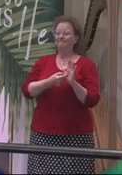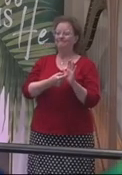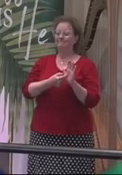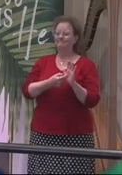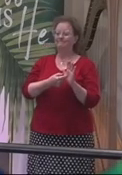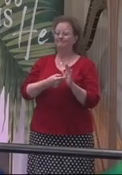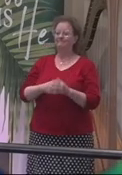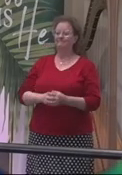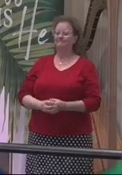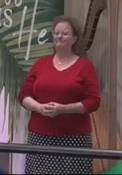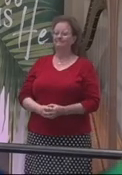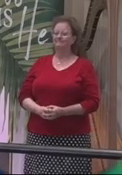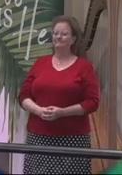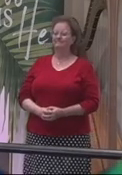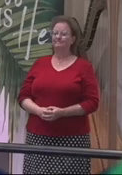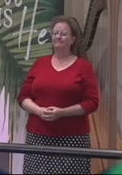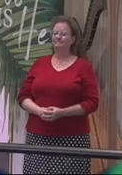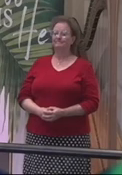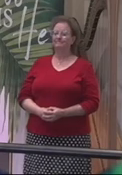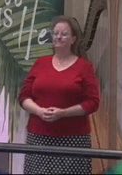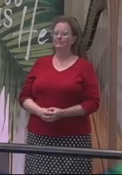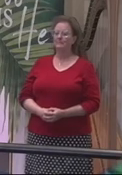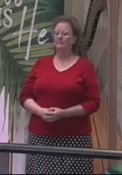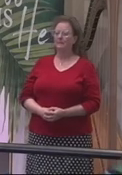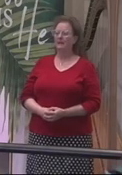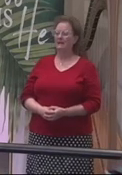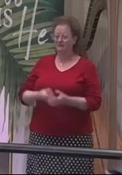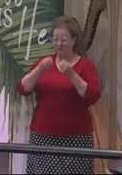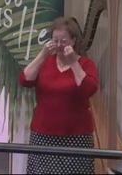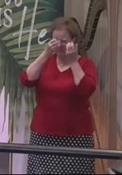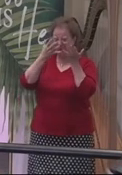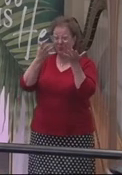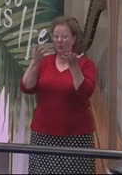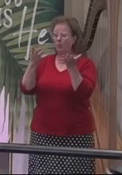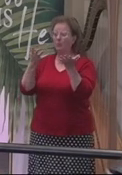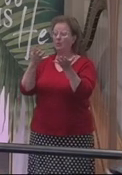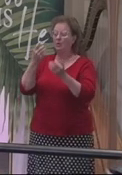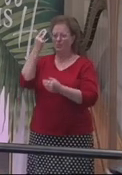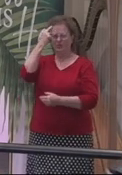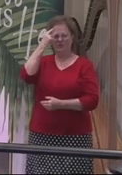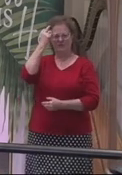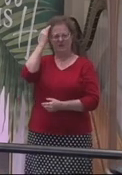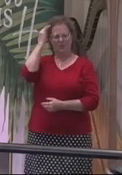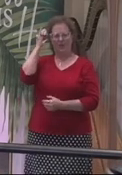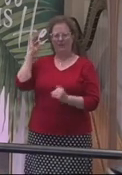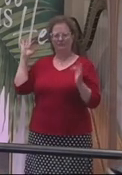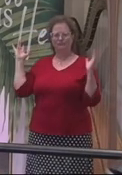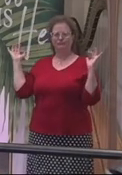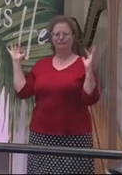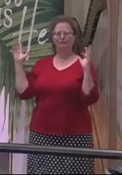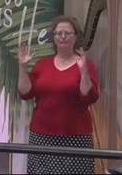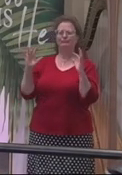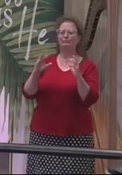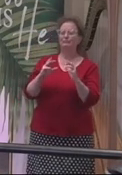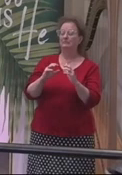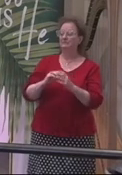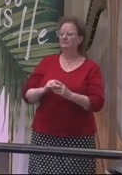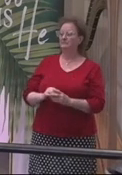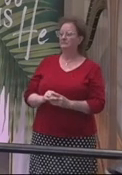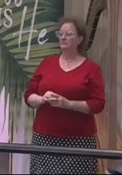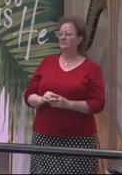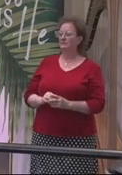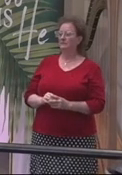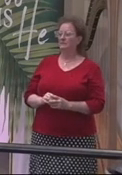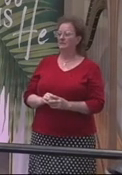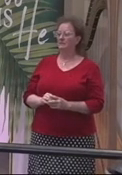sign. That's it. That's the clue that we get as to the reason why they gathered. Now, it doesn't say